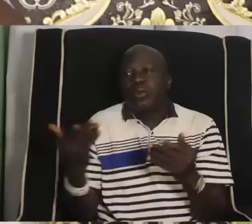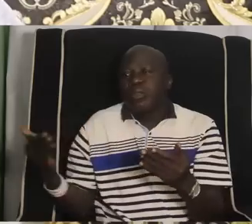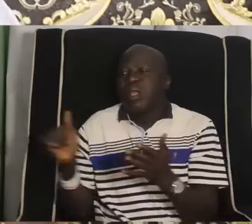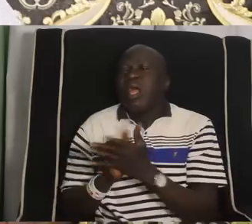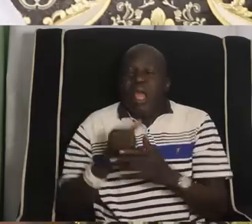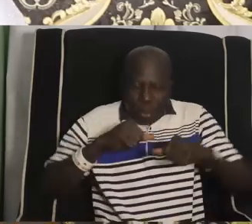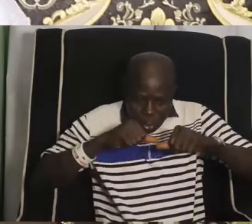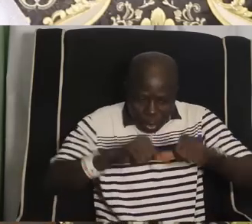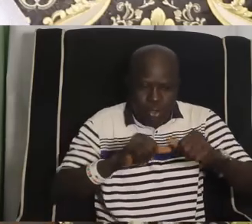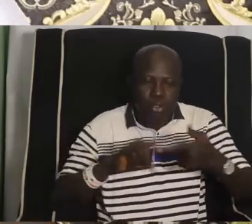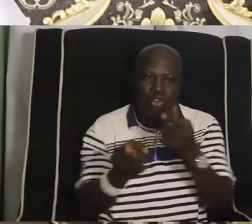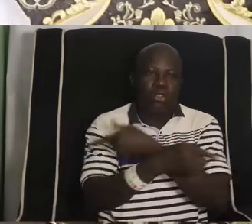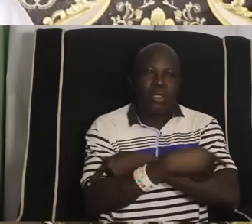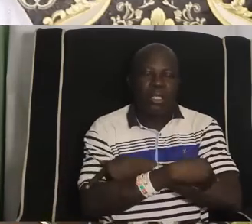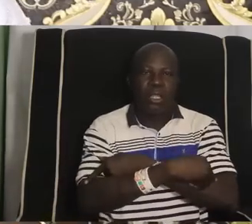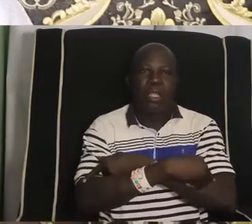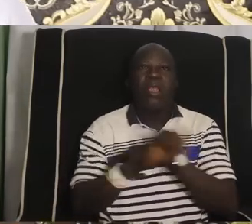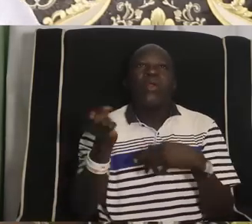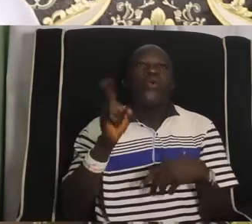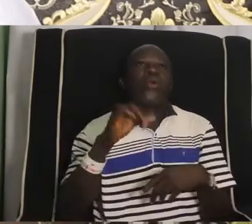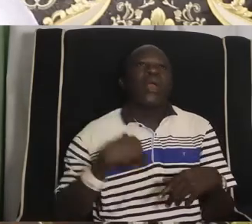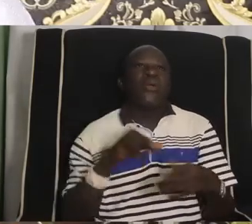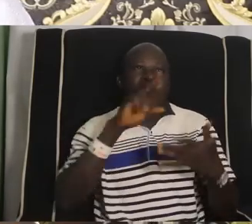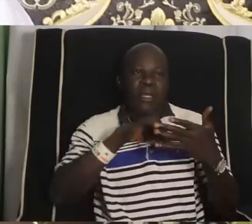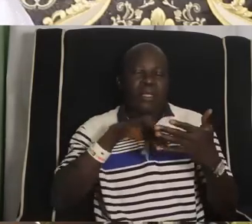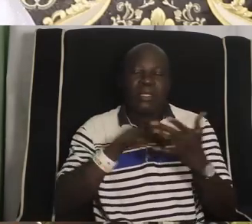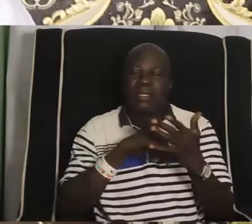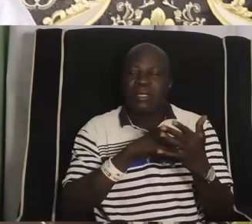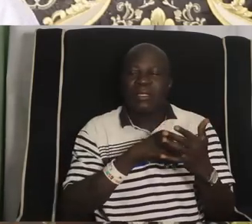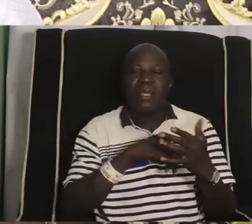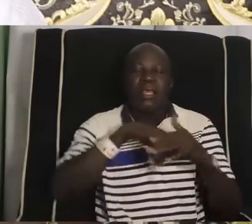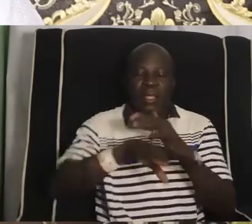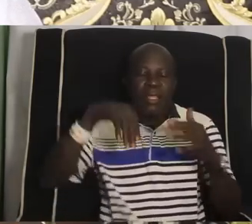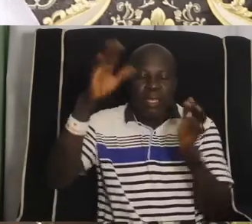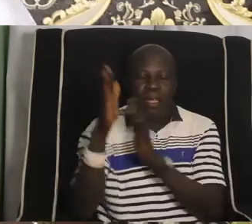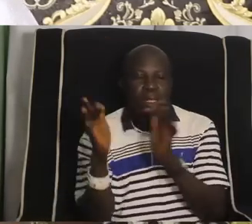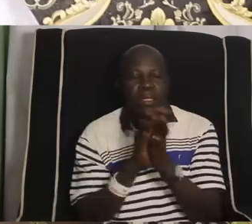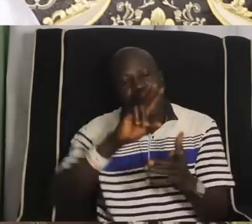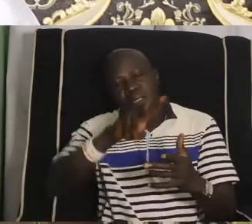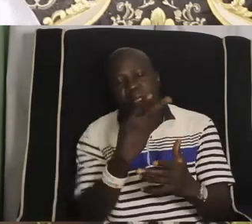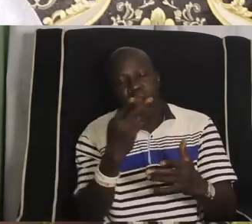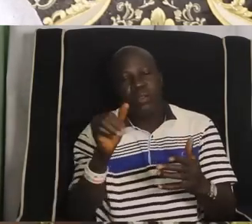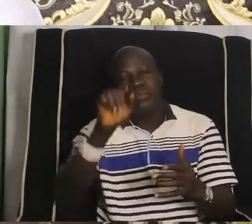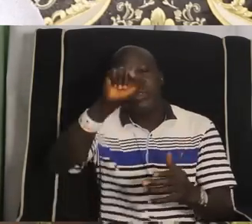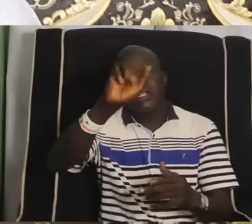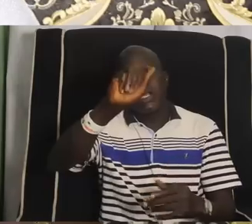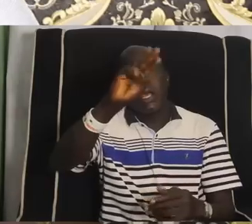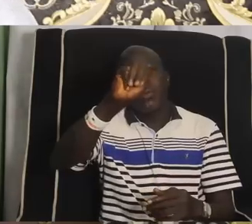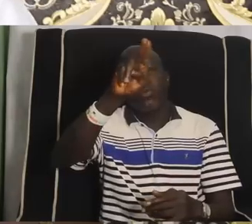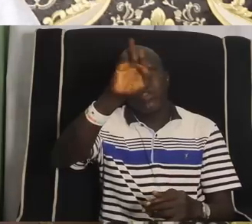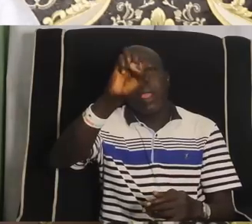will continue today. Where would you read it? With Samuel Ikeye. Second